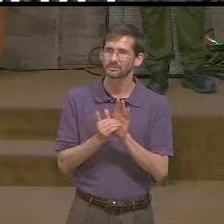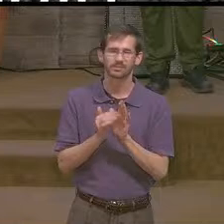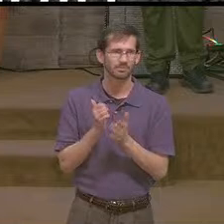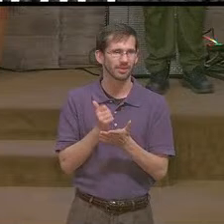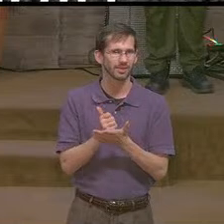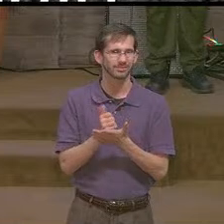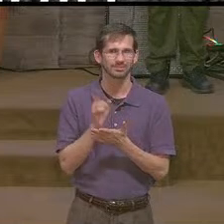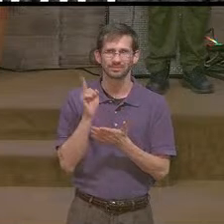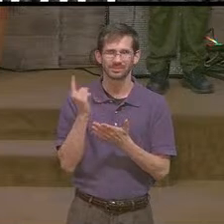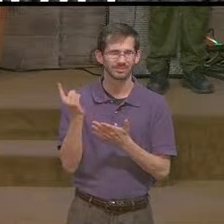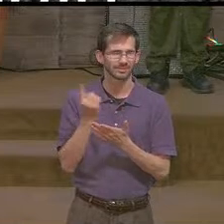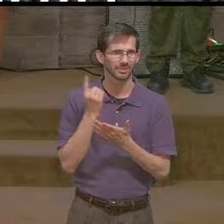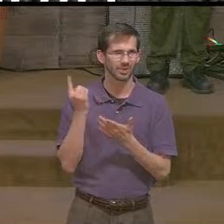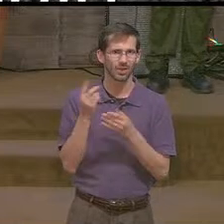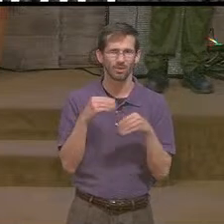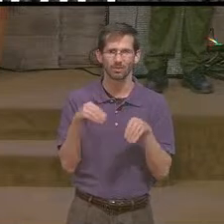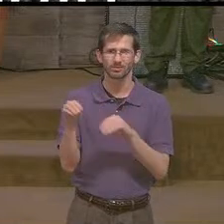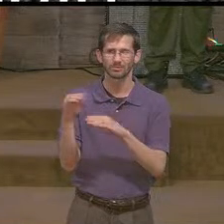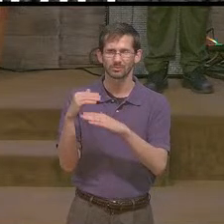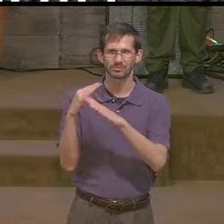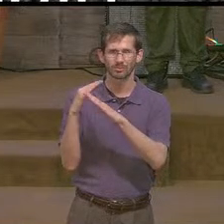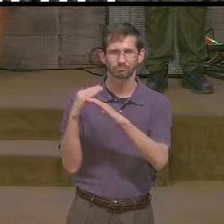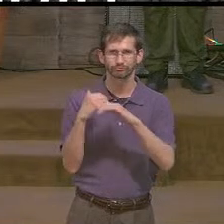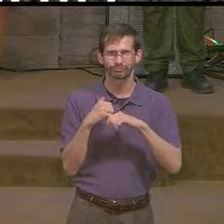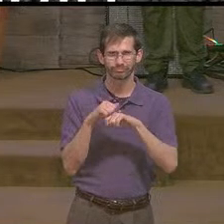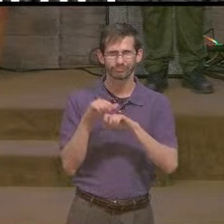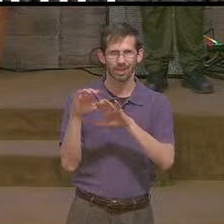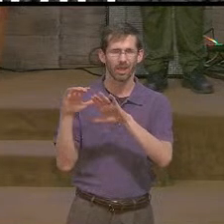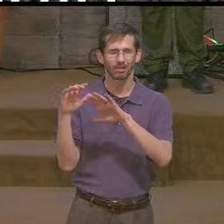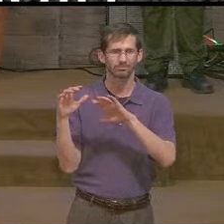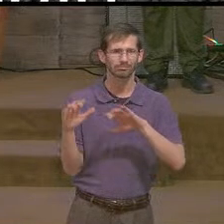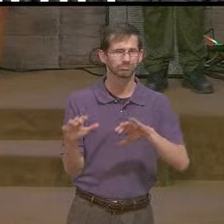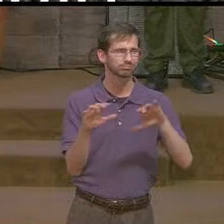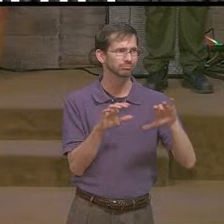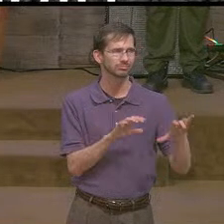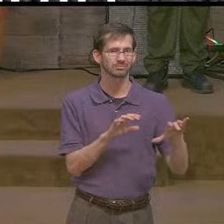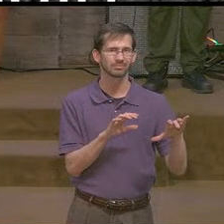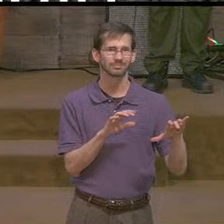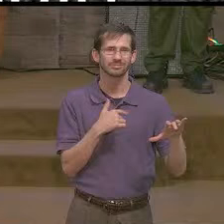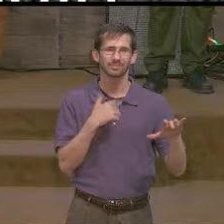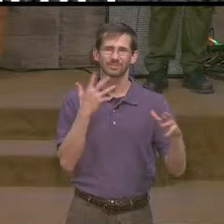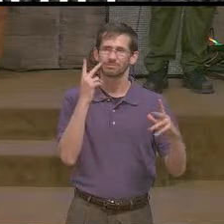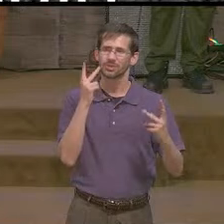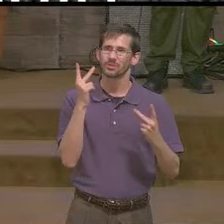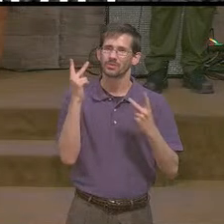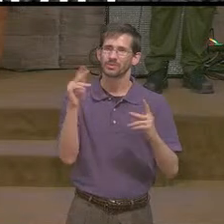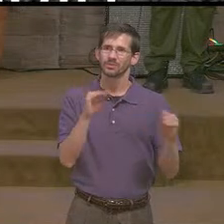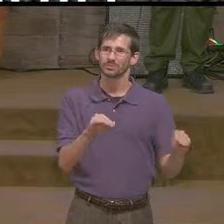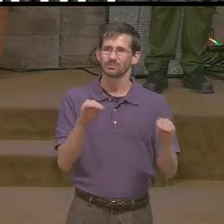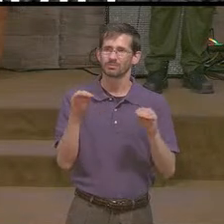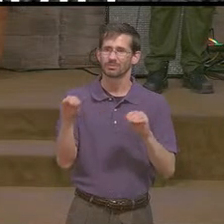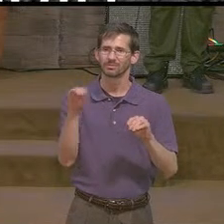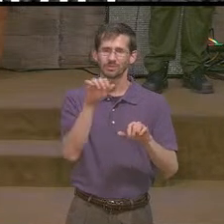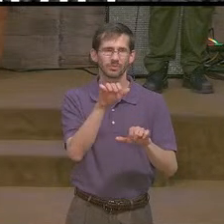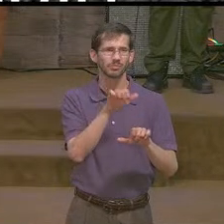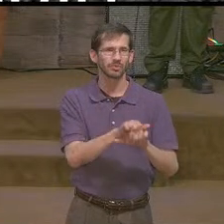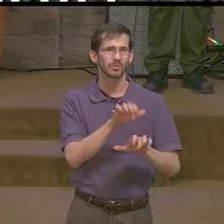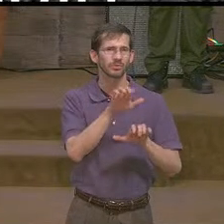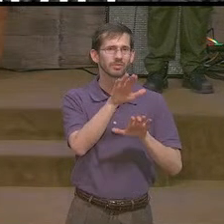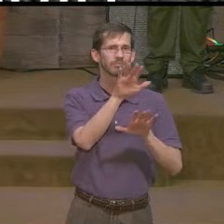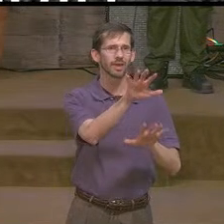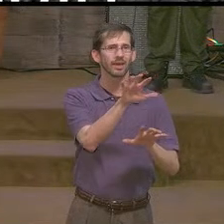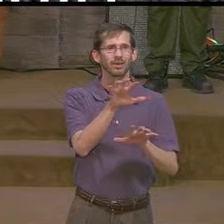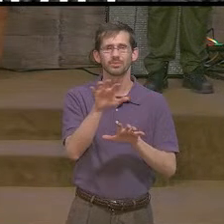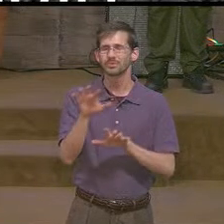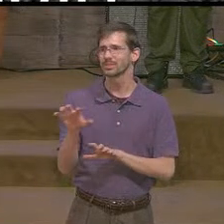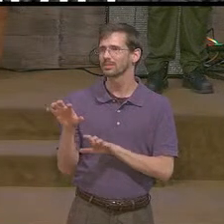He's always moving mountains, isn't he? Let's sing this out. I see you move. You move